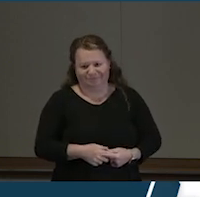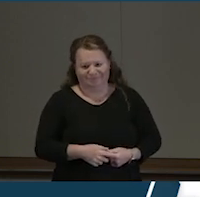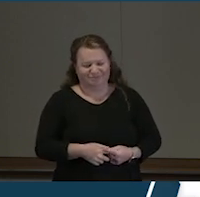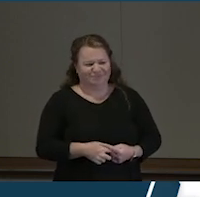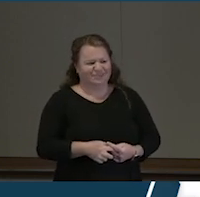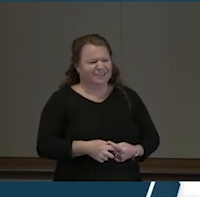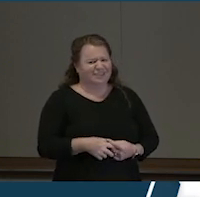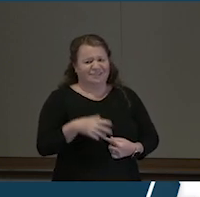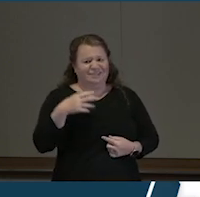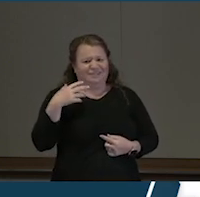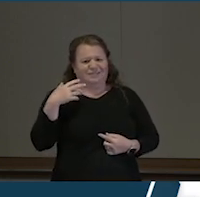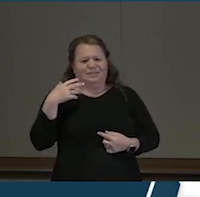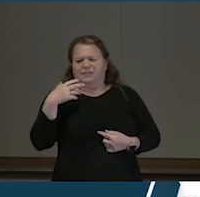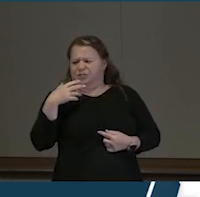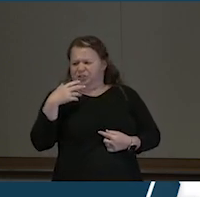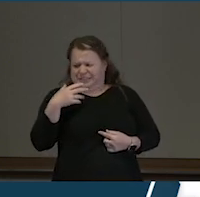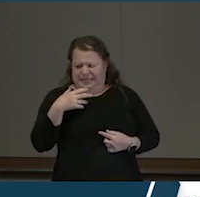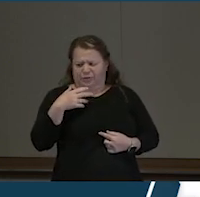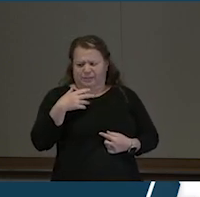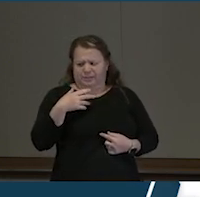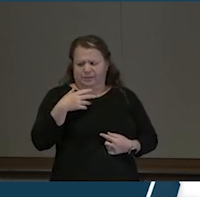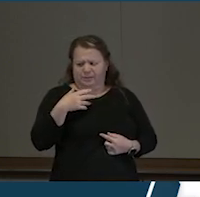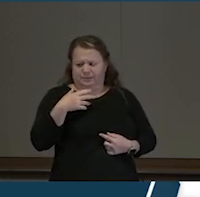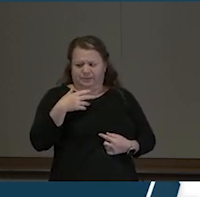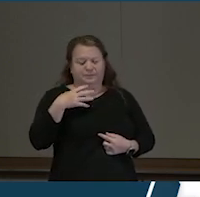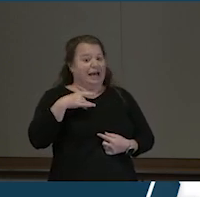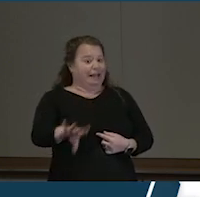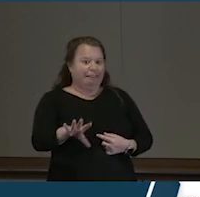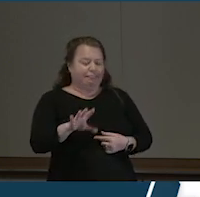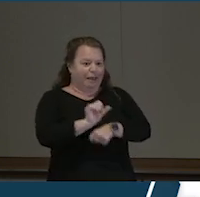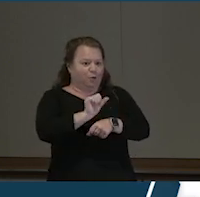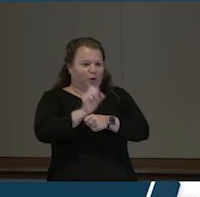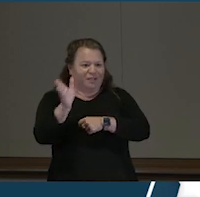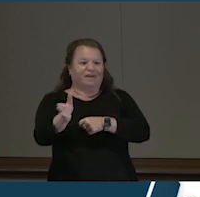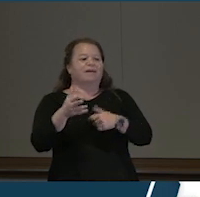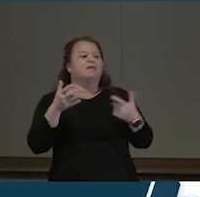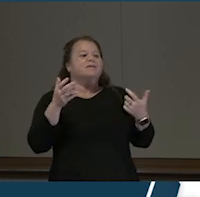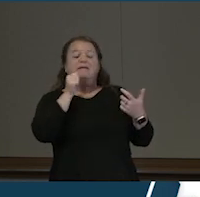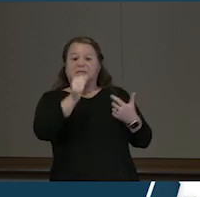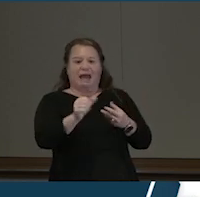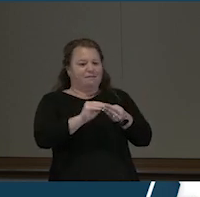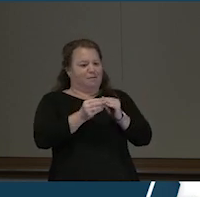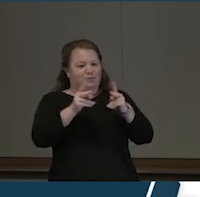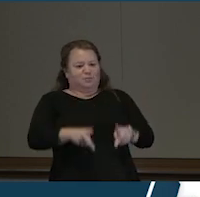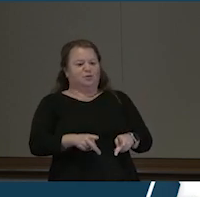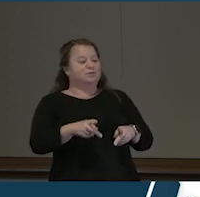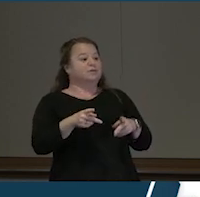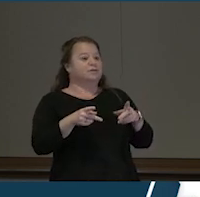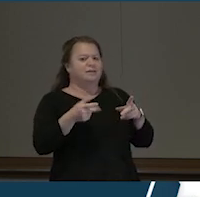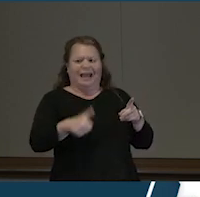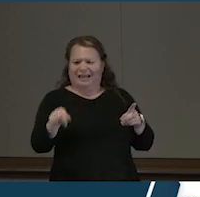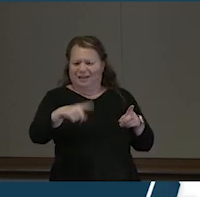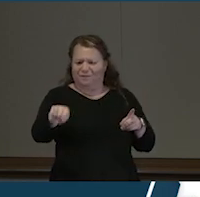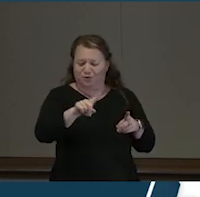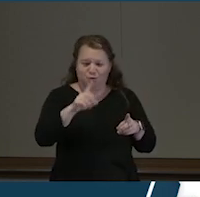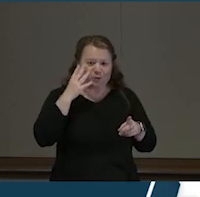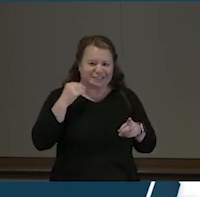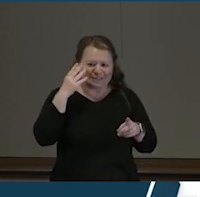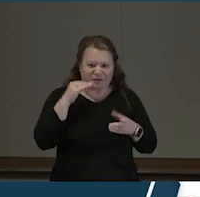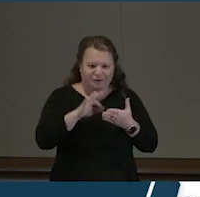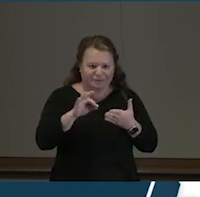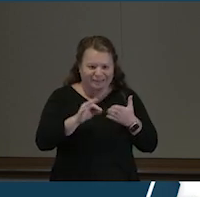like working there. And I'm not a numbers person, and I don't know if any of you guys are accountants, but y'all are